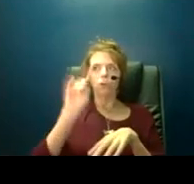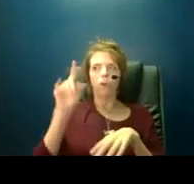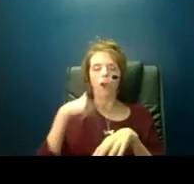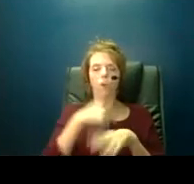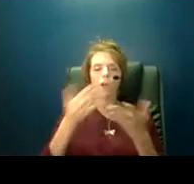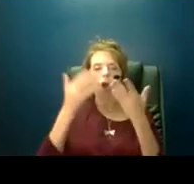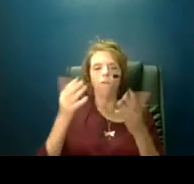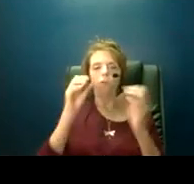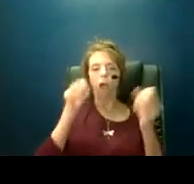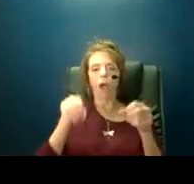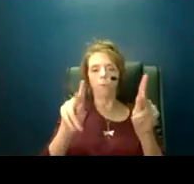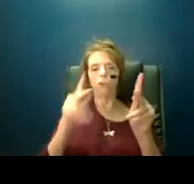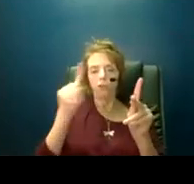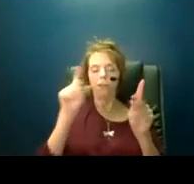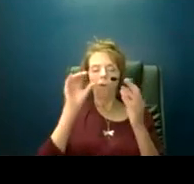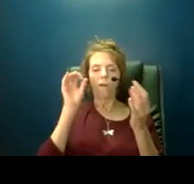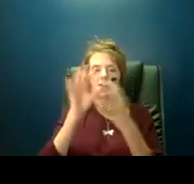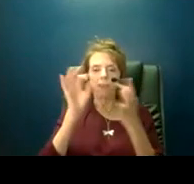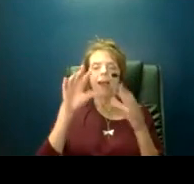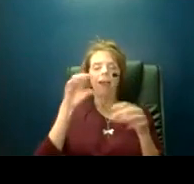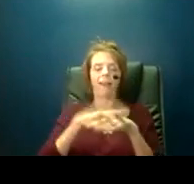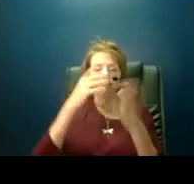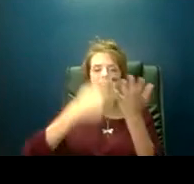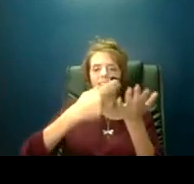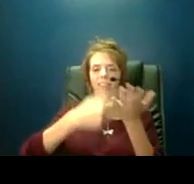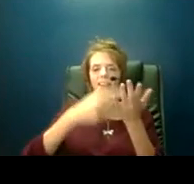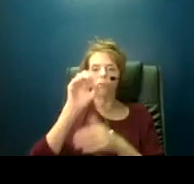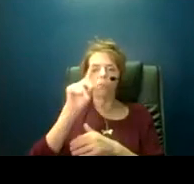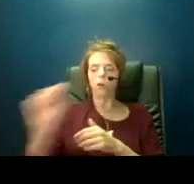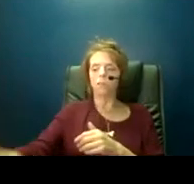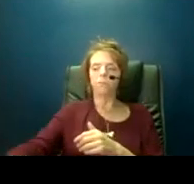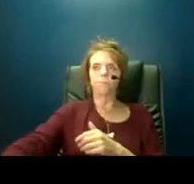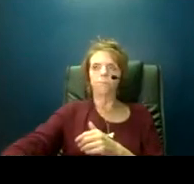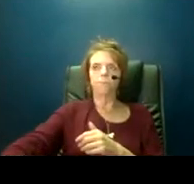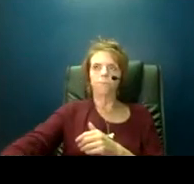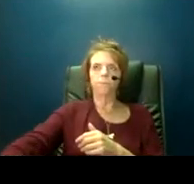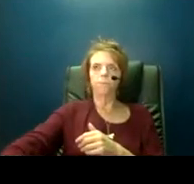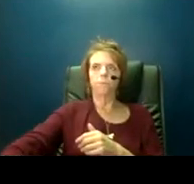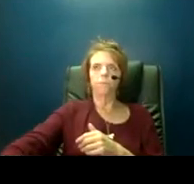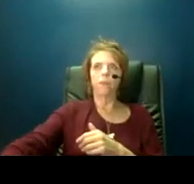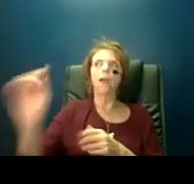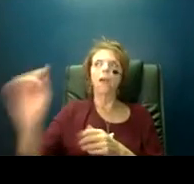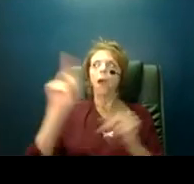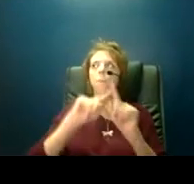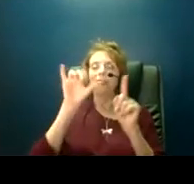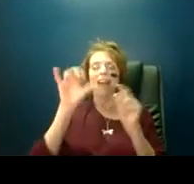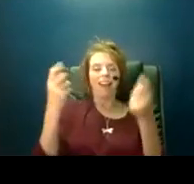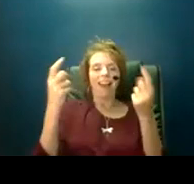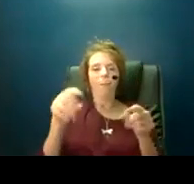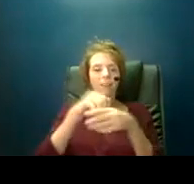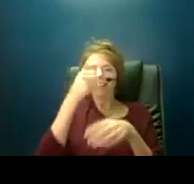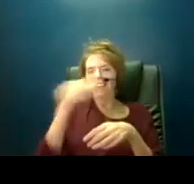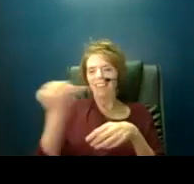opportunity for feedback in discussion boards, where but that can happen in any platform. Somebody could post something